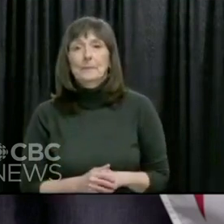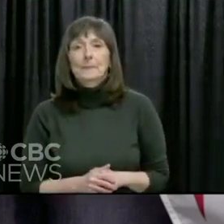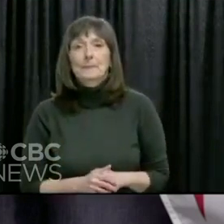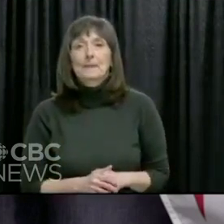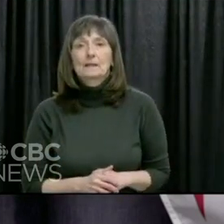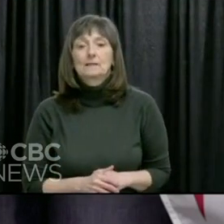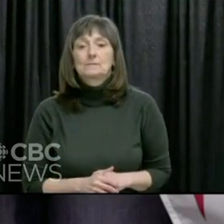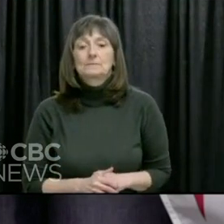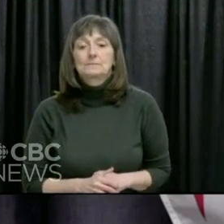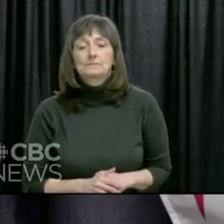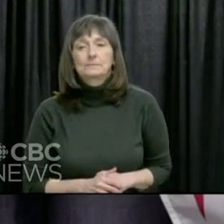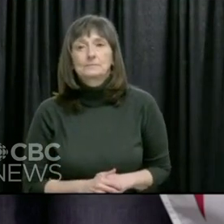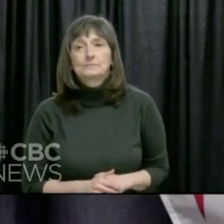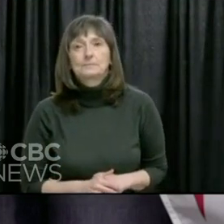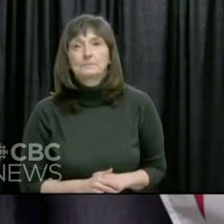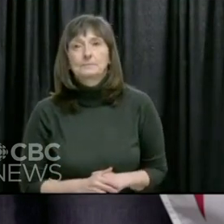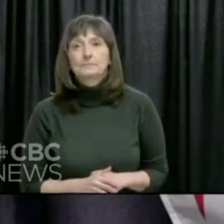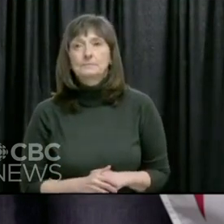individuals and businesses.